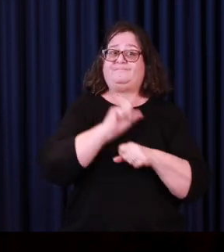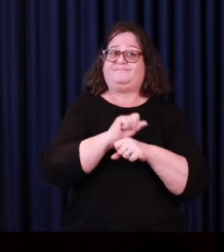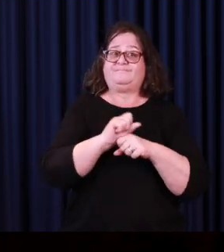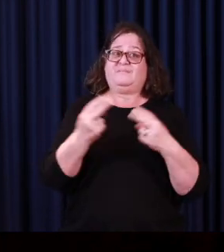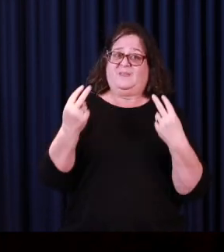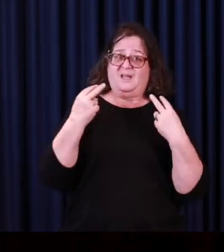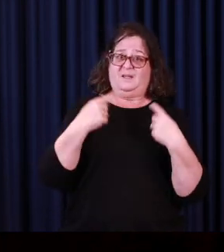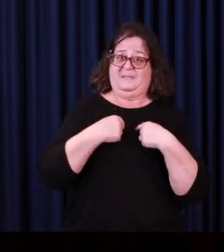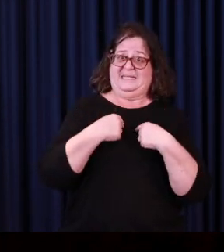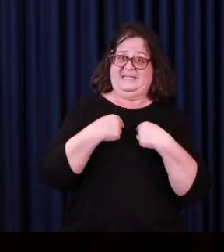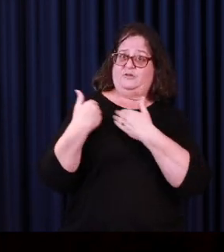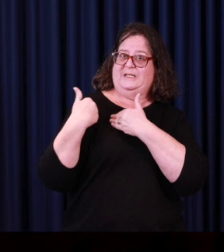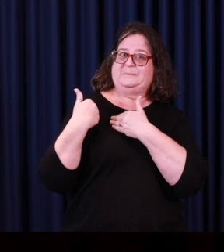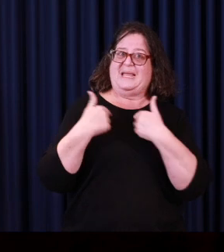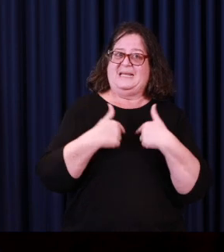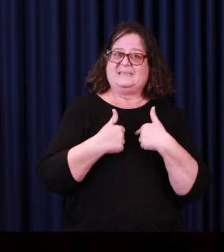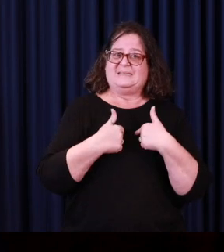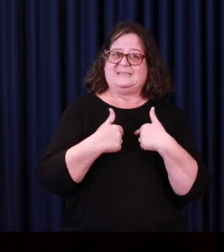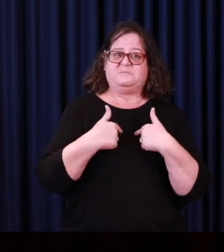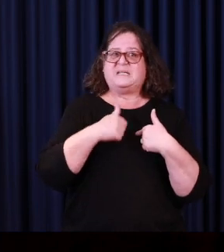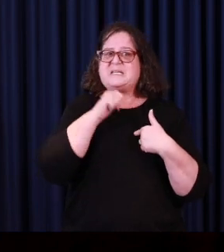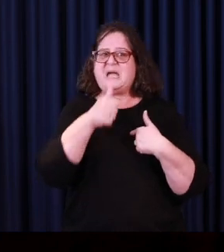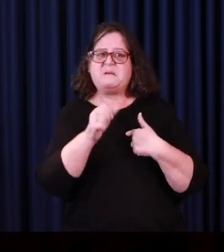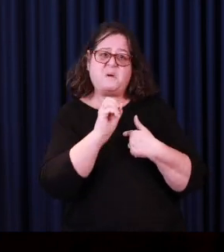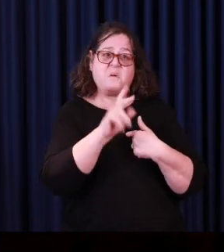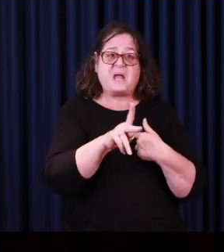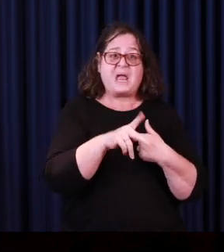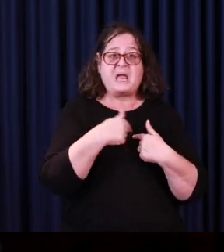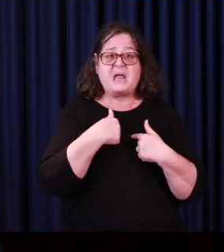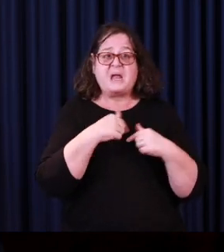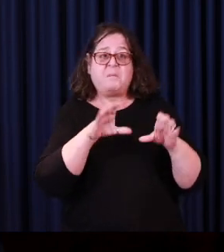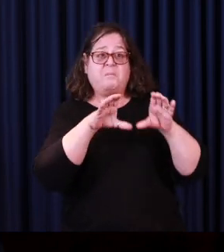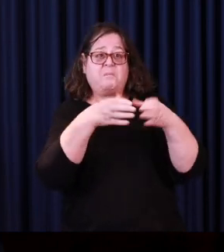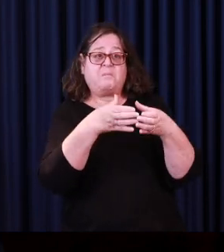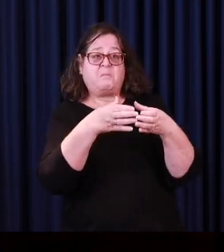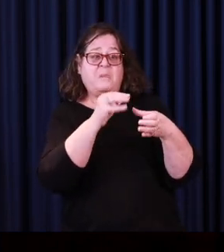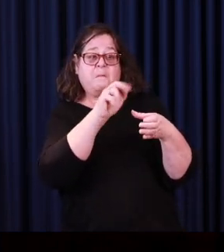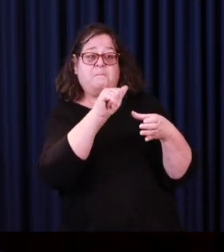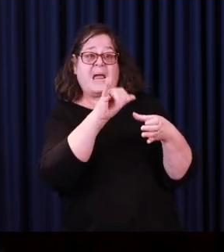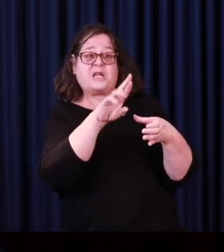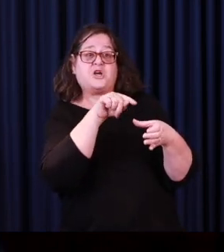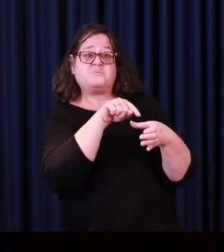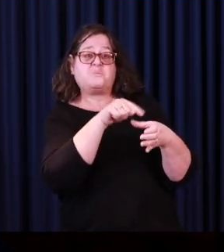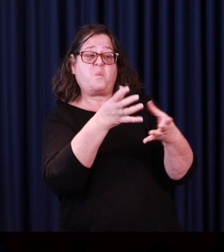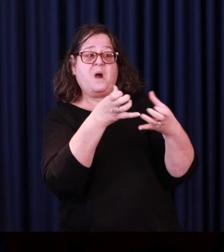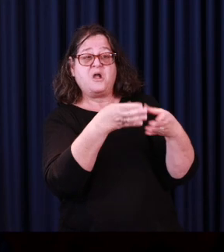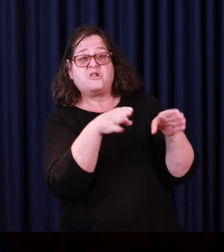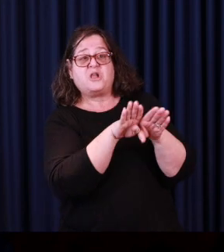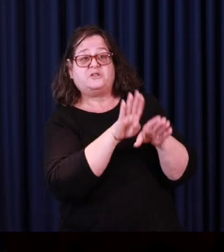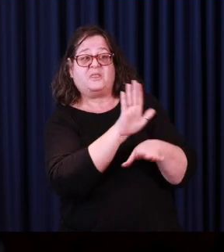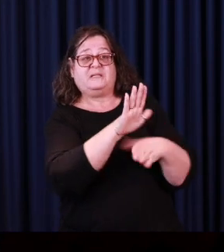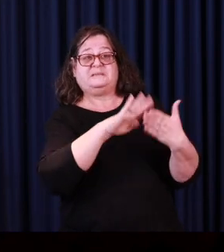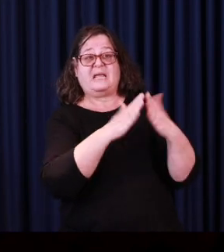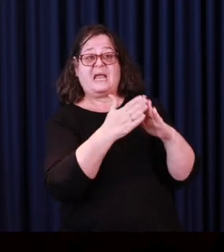I'm not going to hand over the keys to a small group of mayors who have expressed every intention of locking